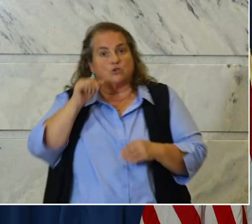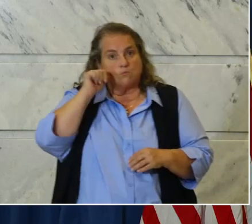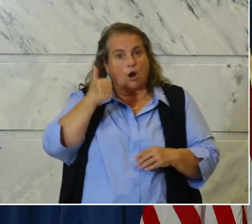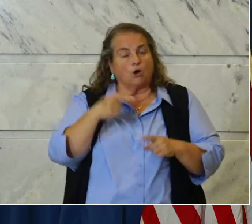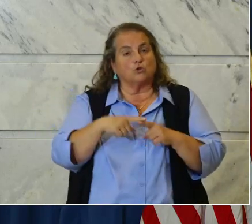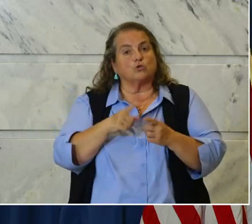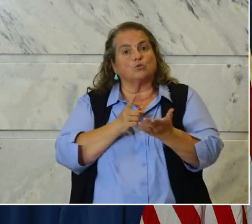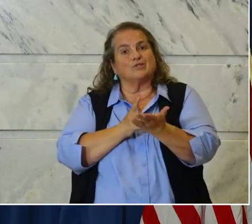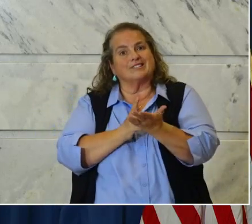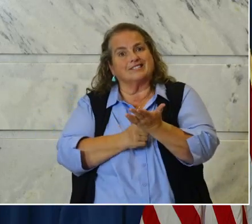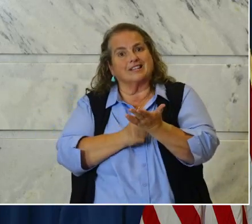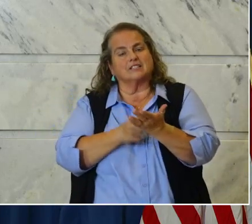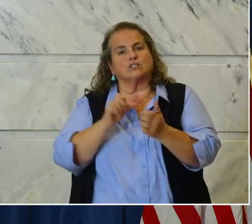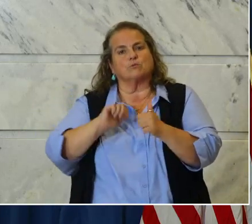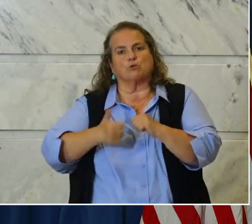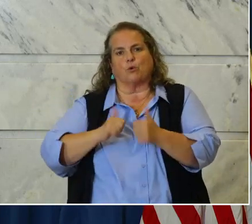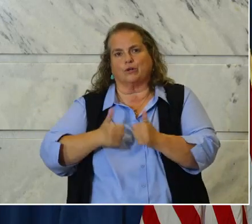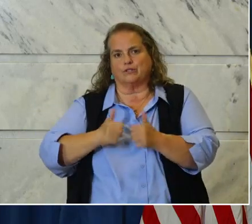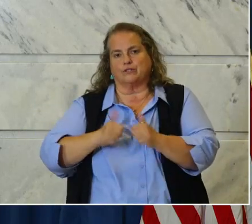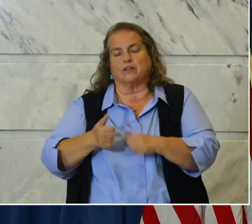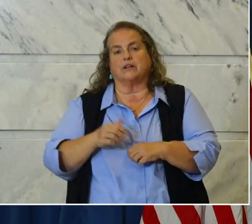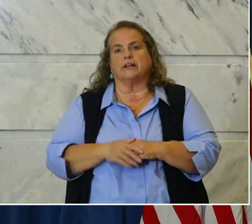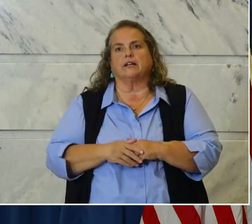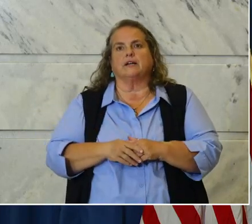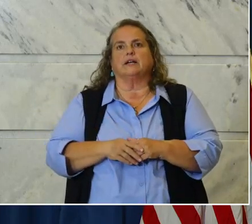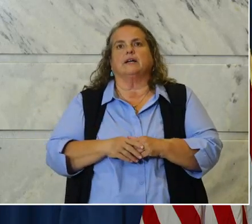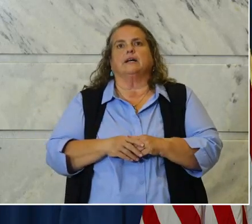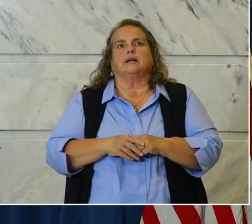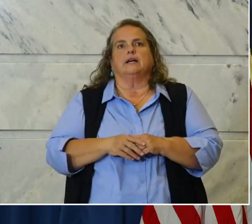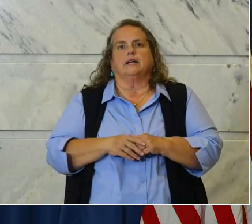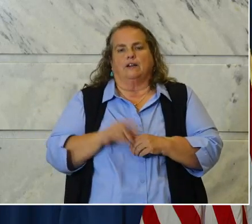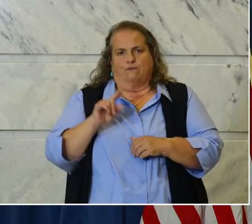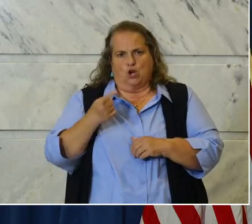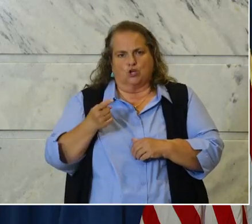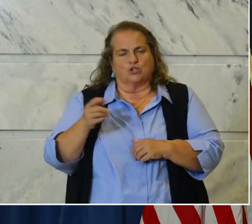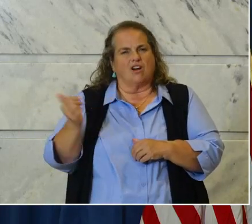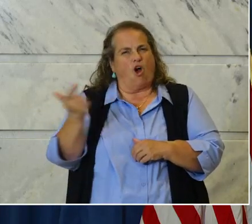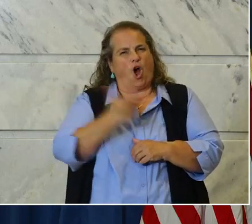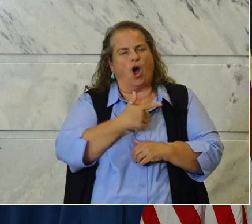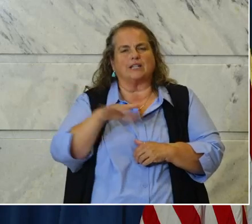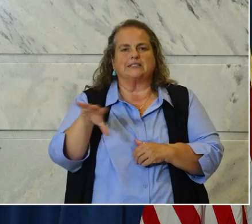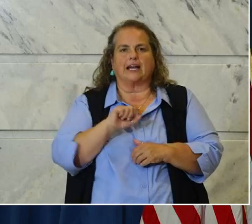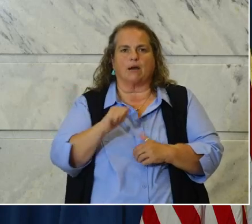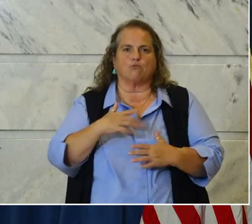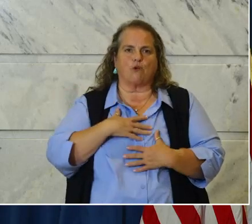talk about sports. First, everybody take a breath.